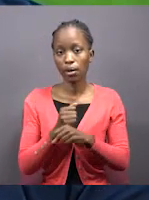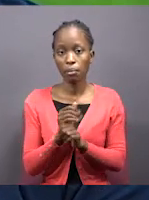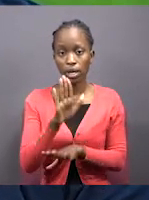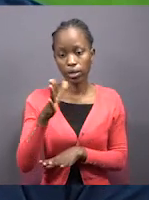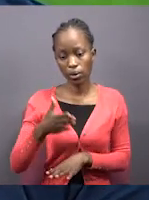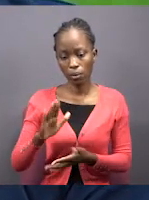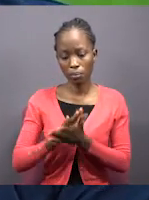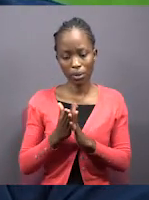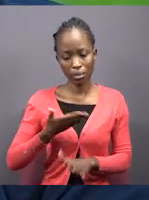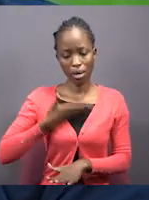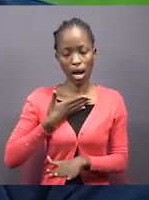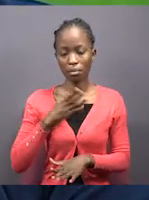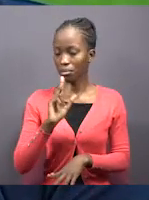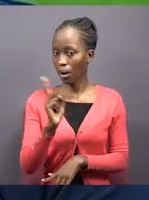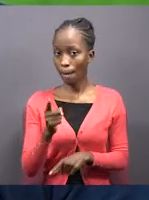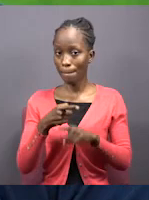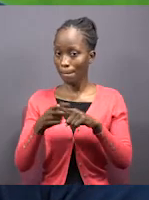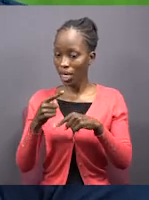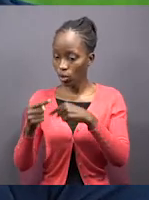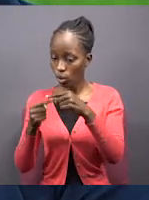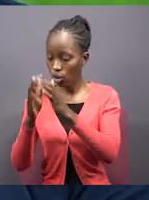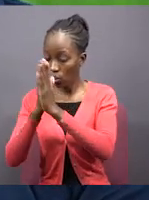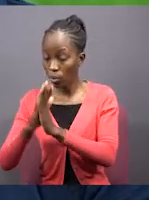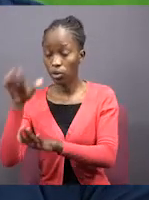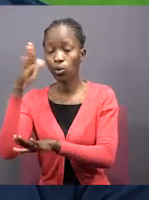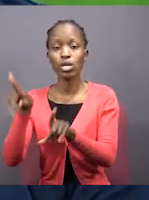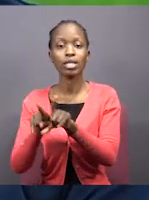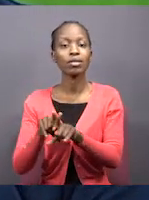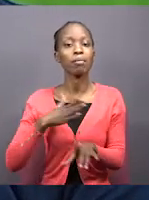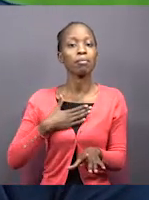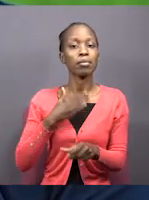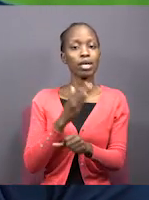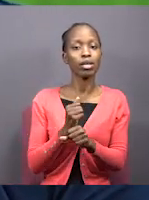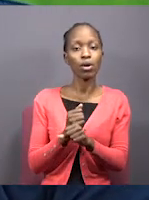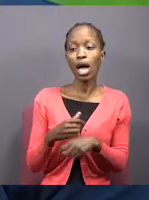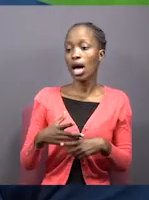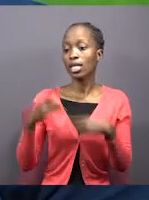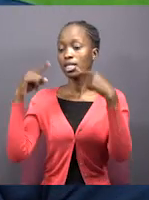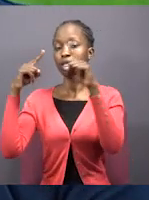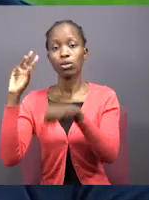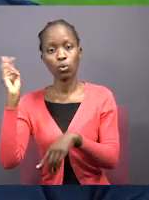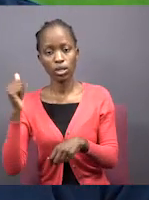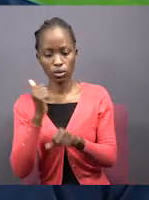don't let the devil make you angry. Just keep praying to the Lord as I did, and you will go through it.